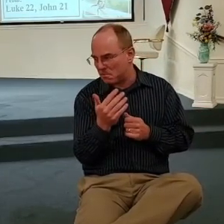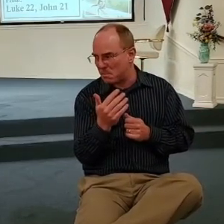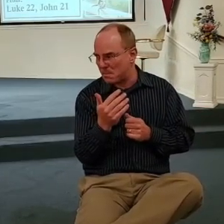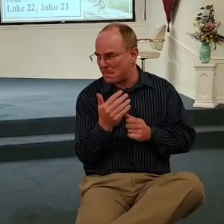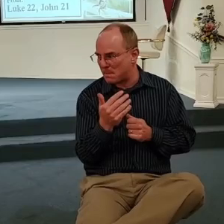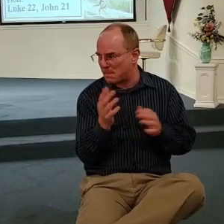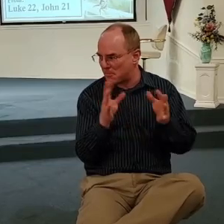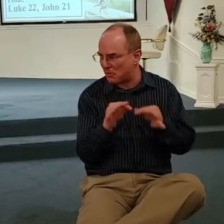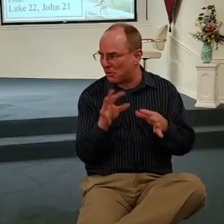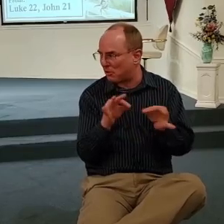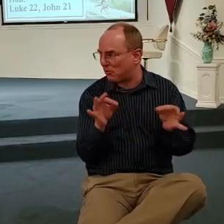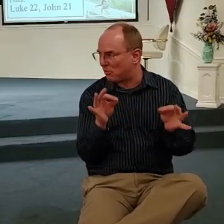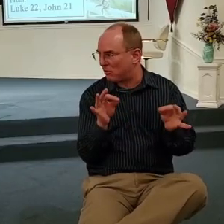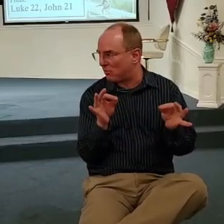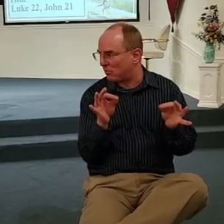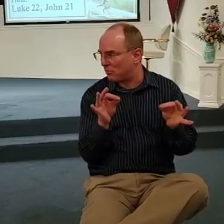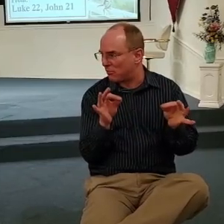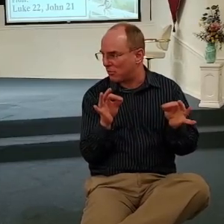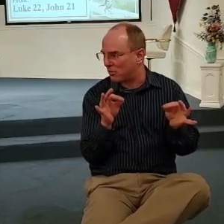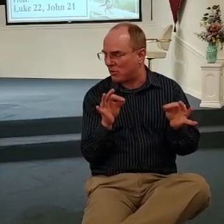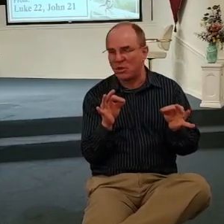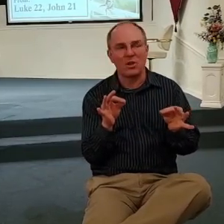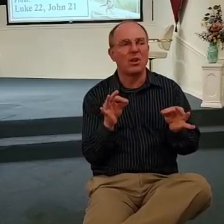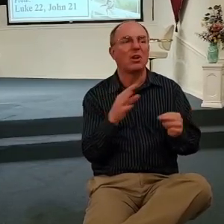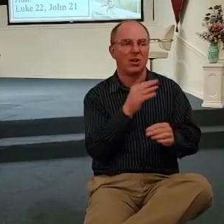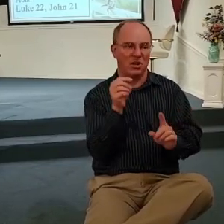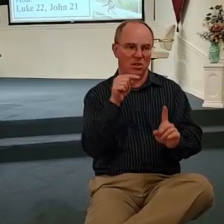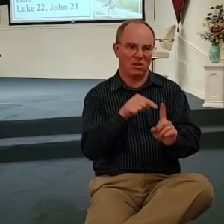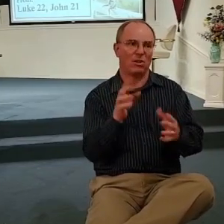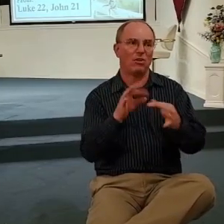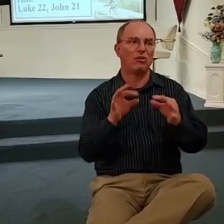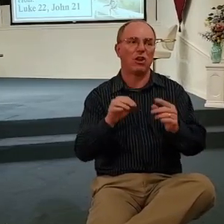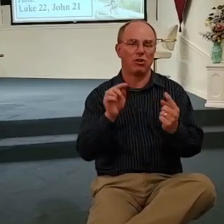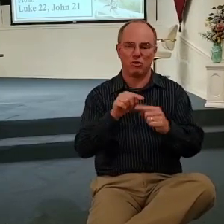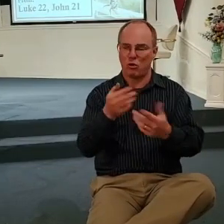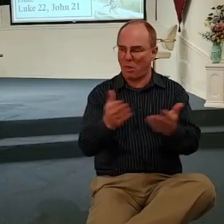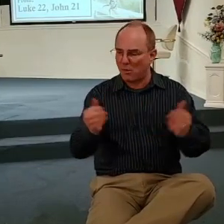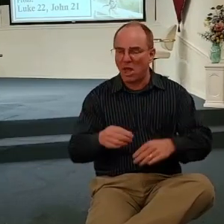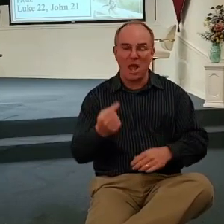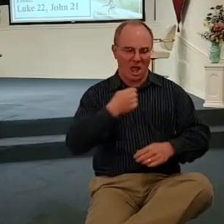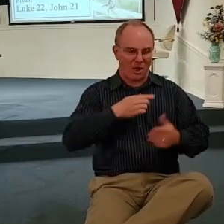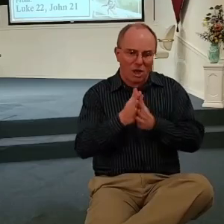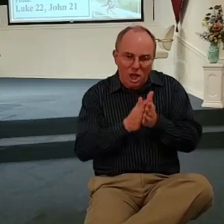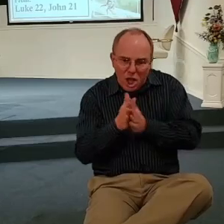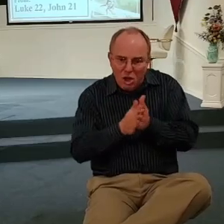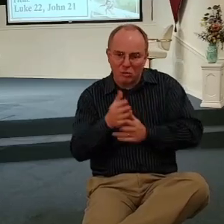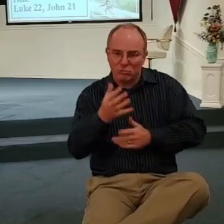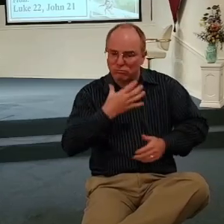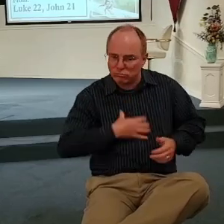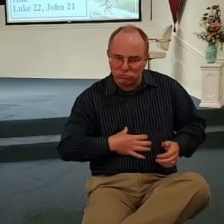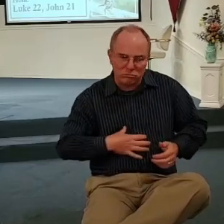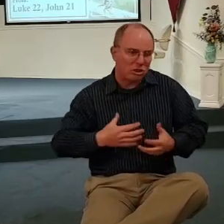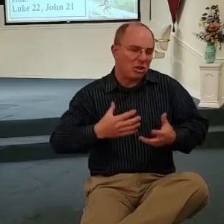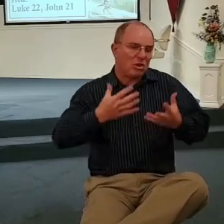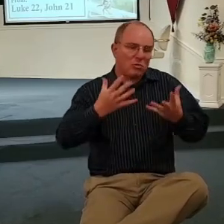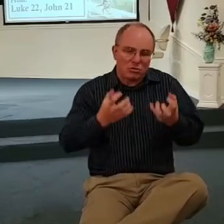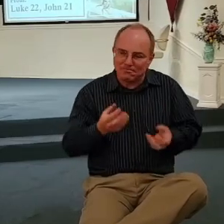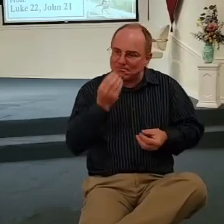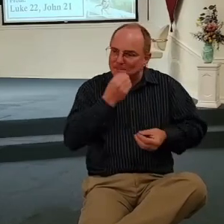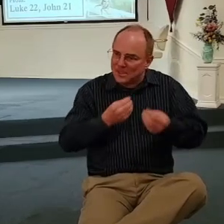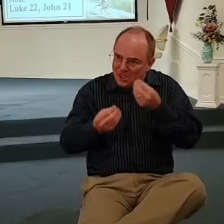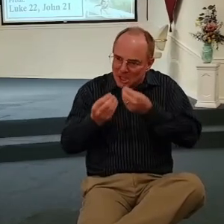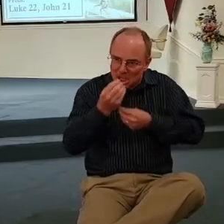He says, "And he said to them, I have eagerly desired to eat this Passover with you before I